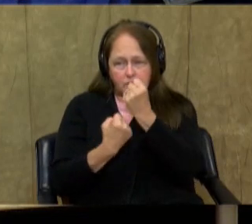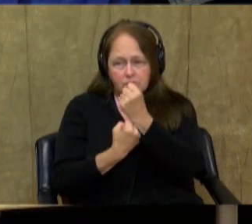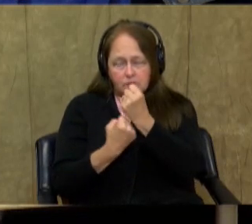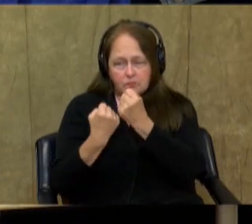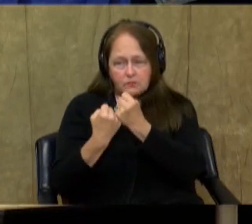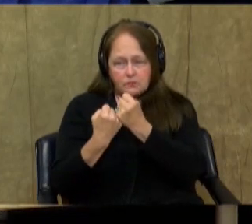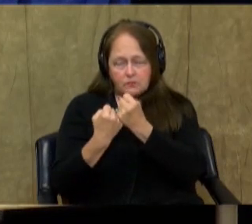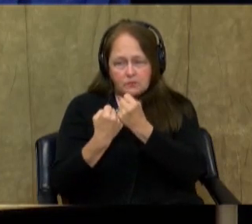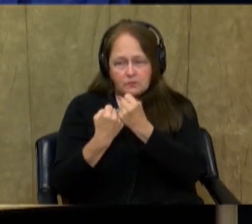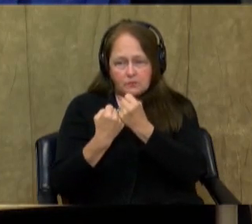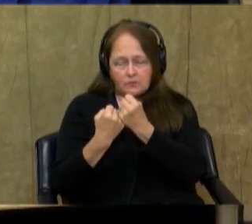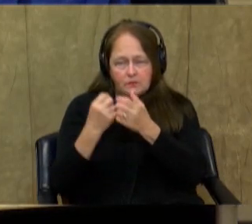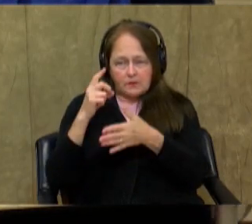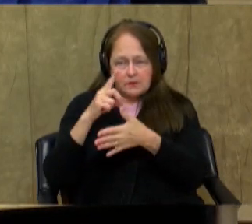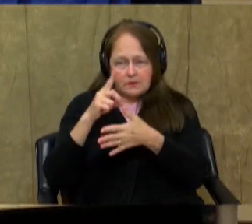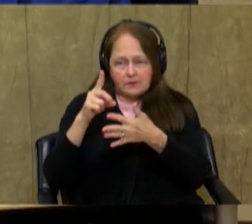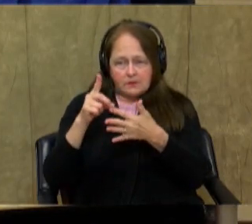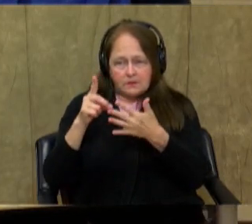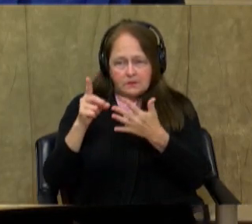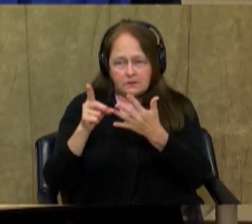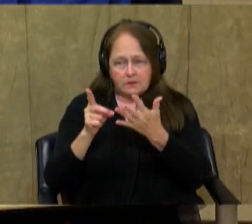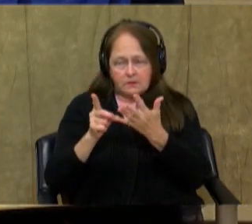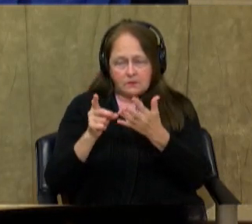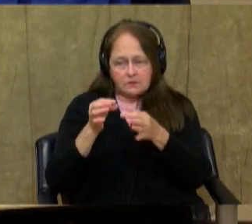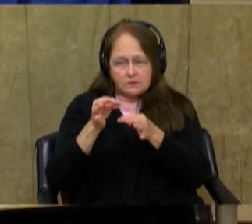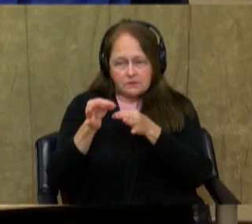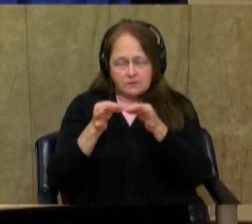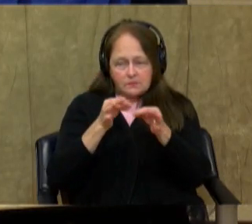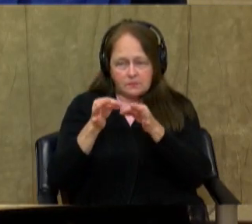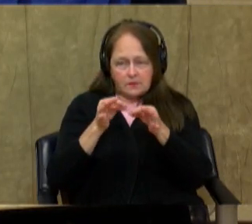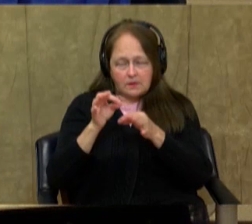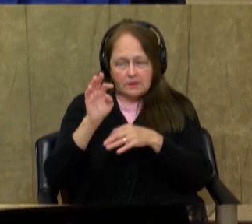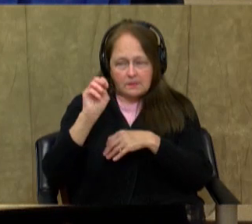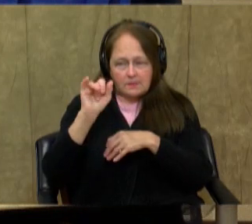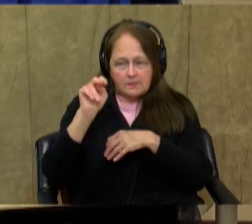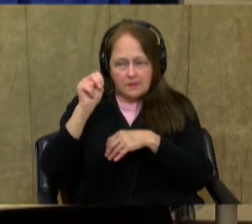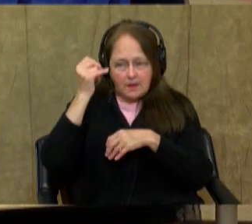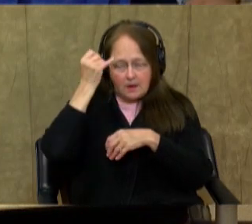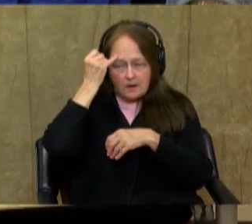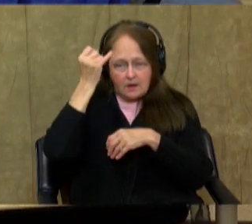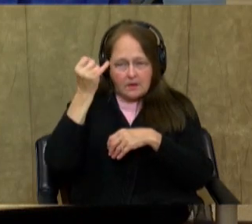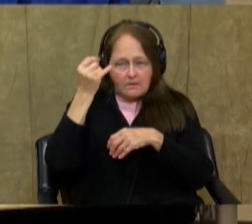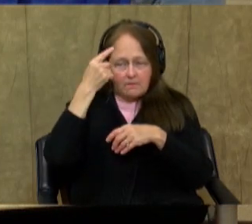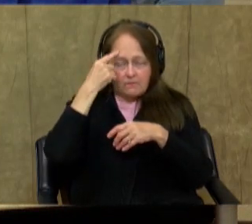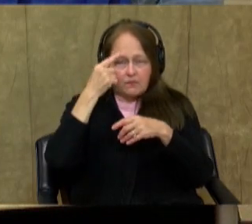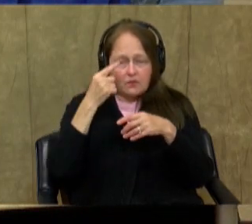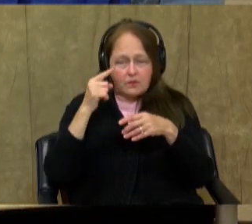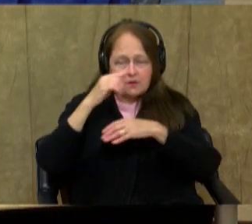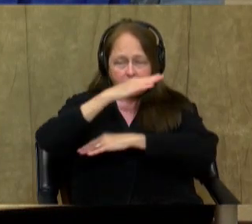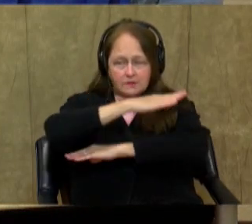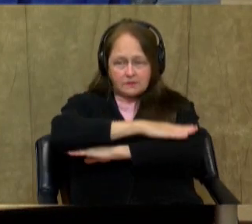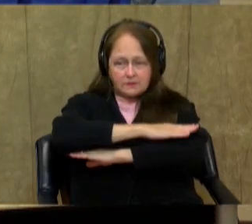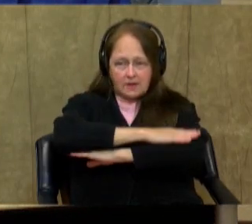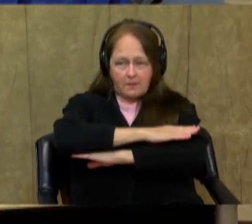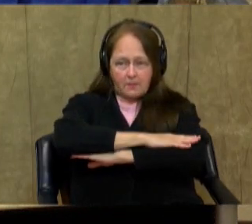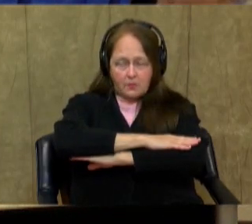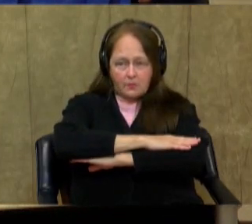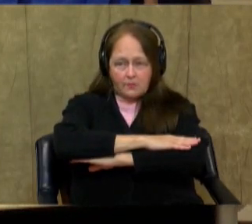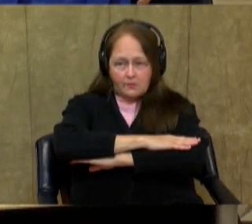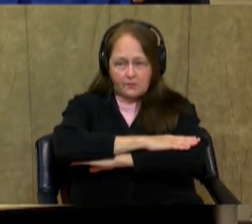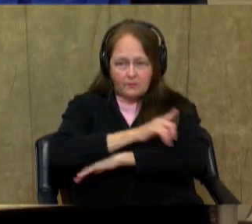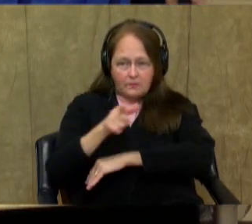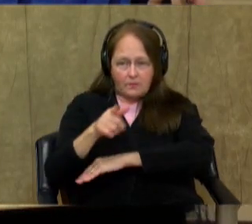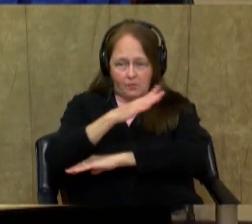called supporting details. Those are the details that support the main idea. So for instance, this table as an example.